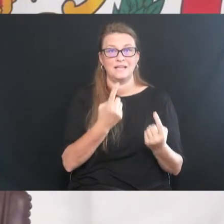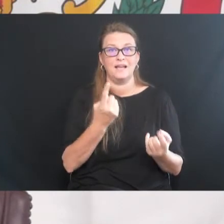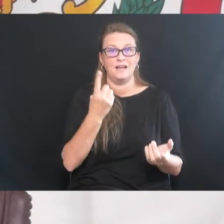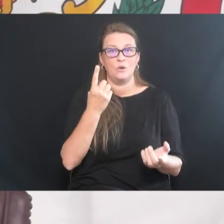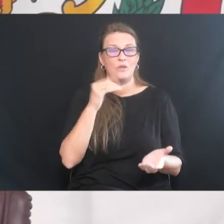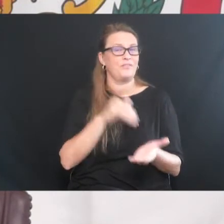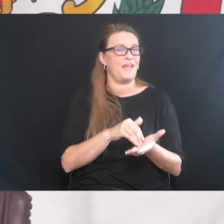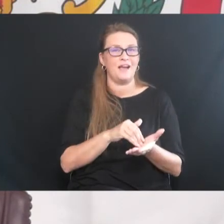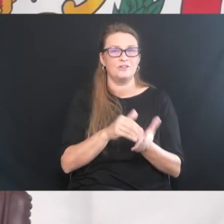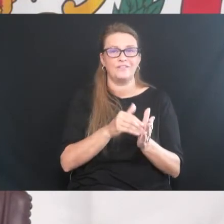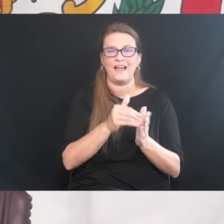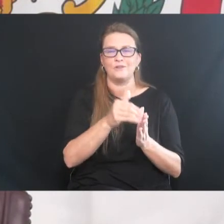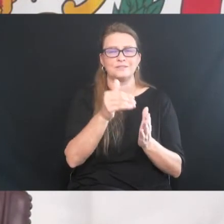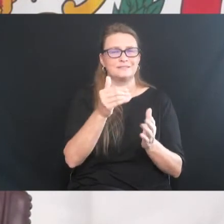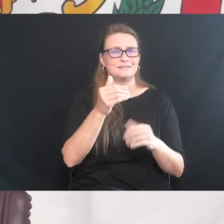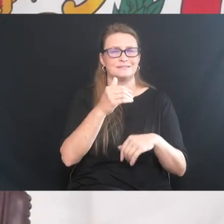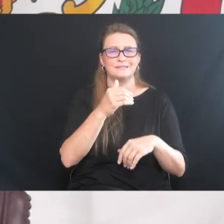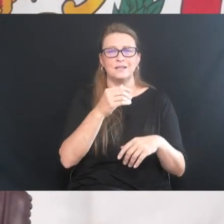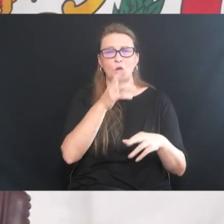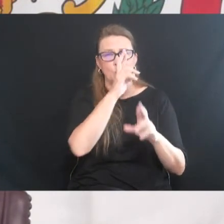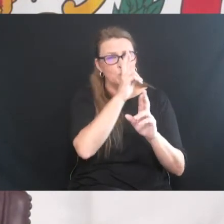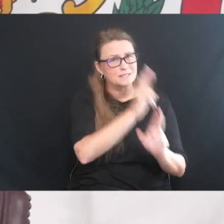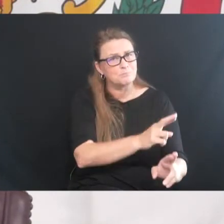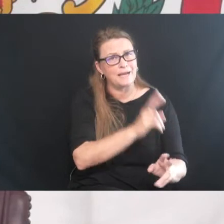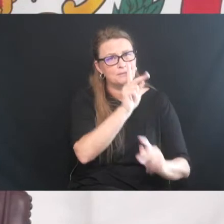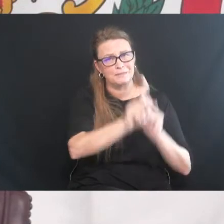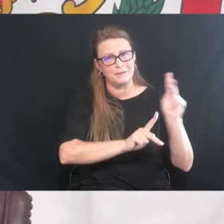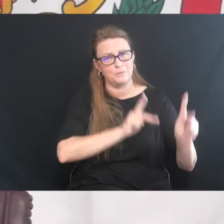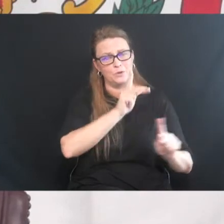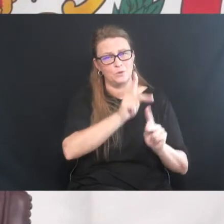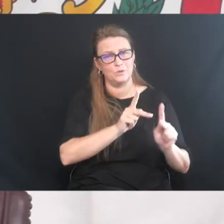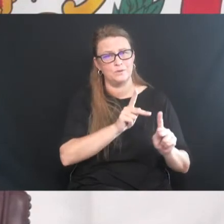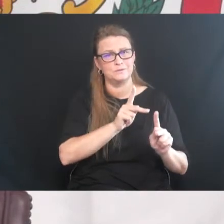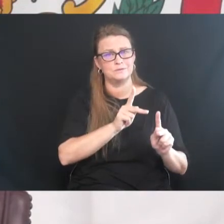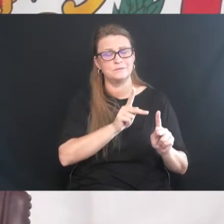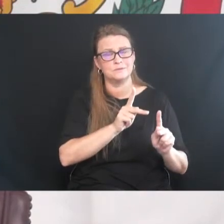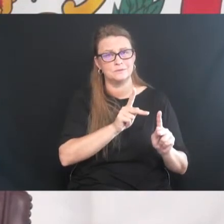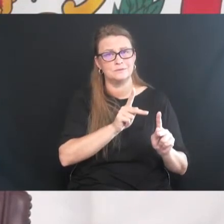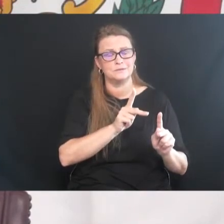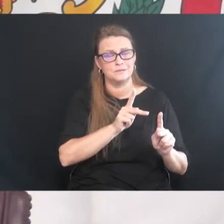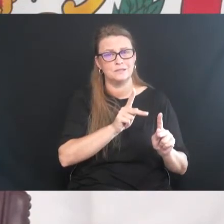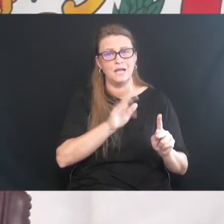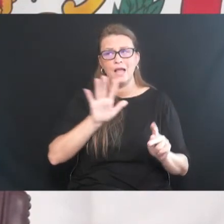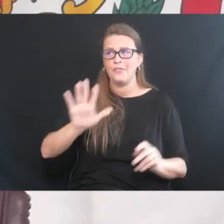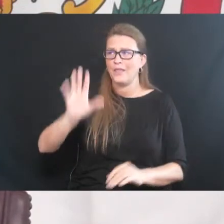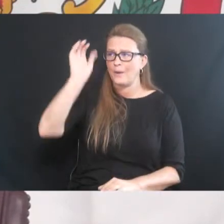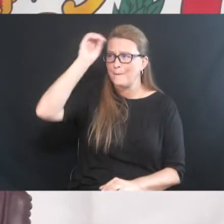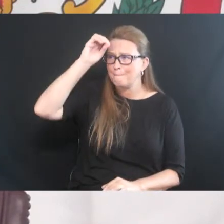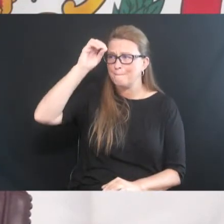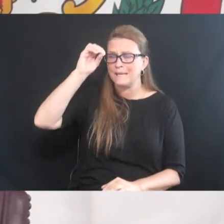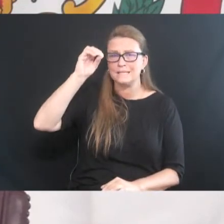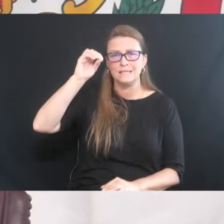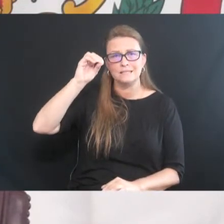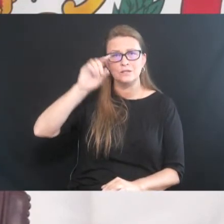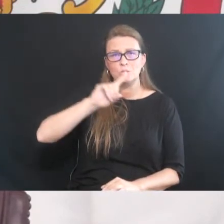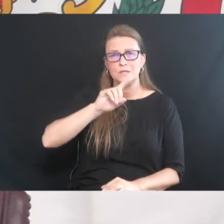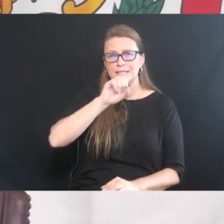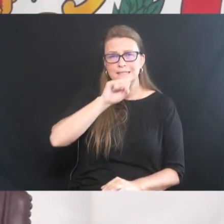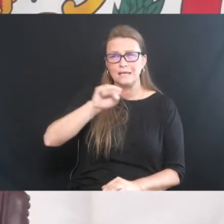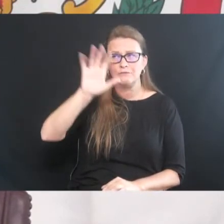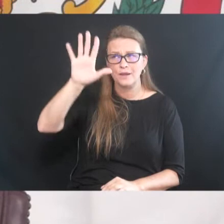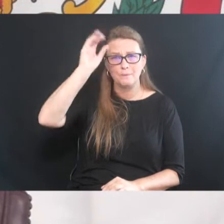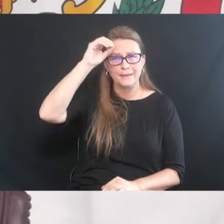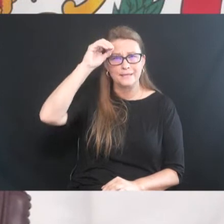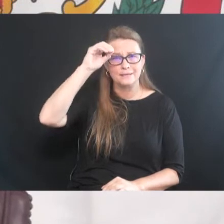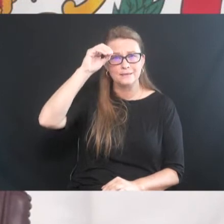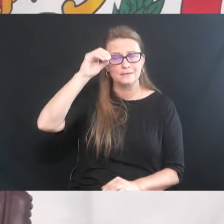Be respectful. Be loving of each other's opinion. Be absolutely embracing, of